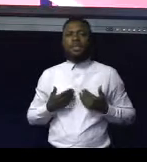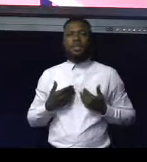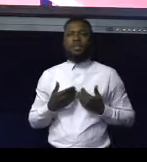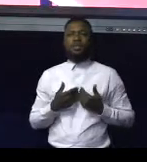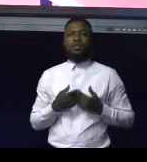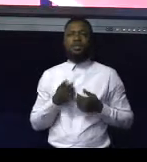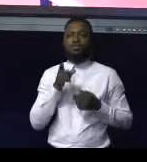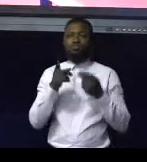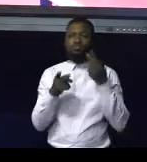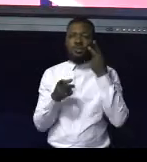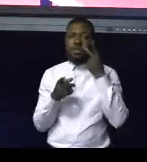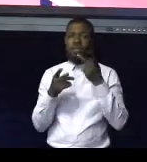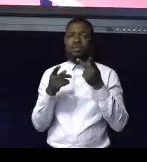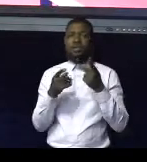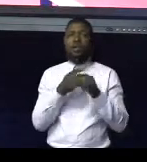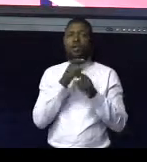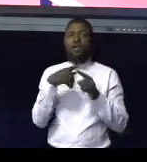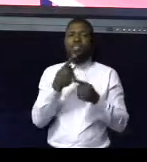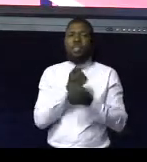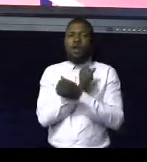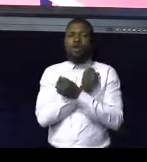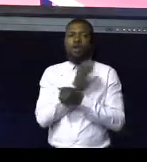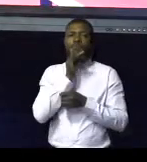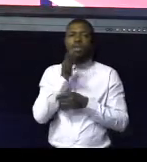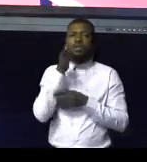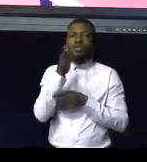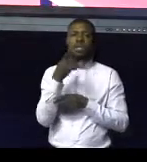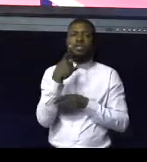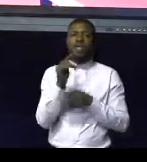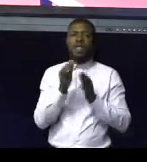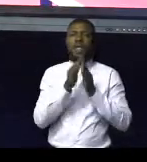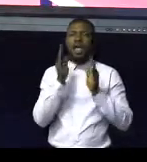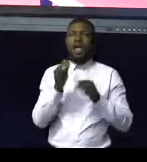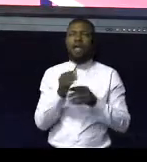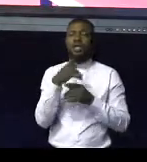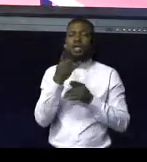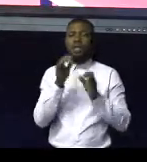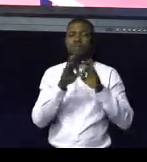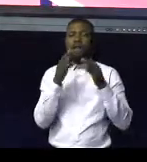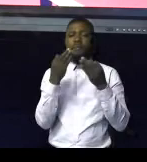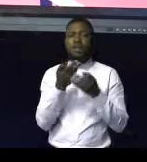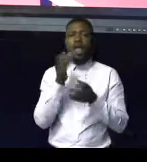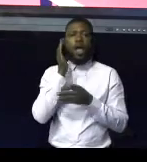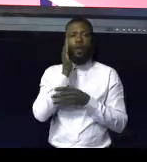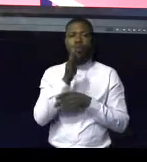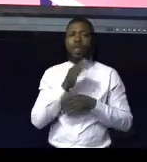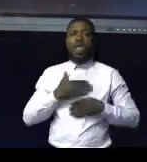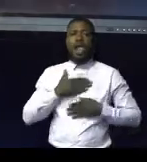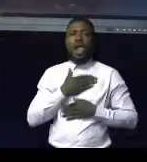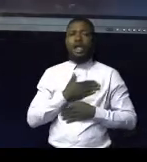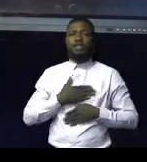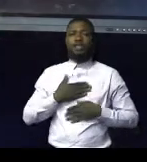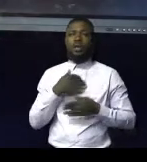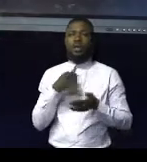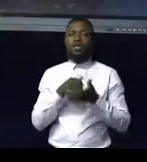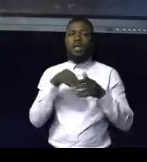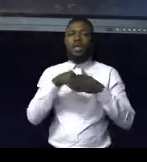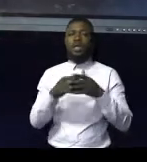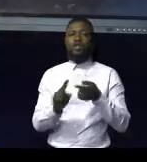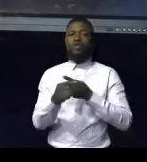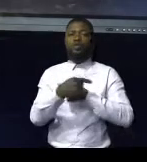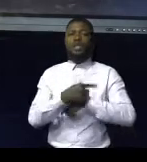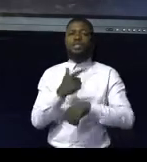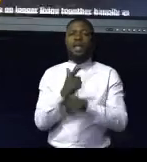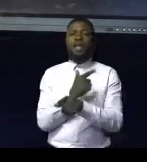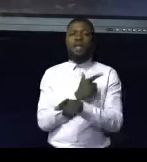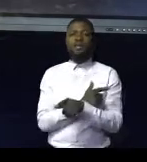happily. You can see when the love is there, the house, the family will enjoy it. In